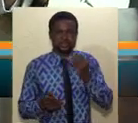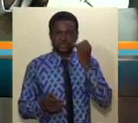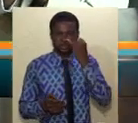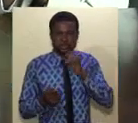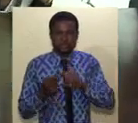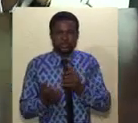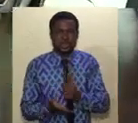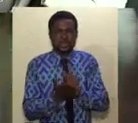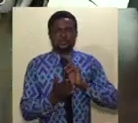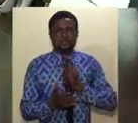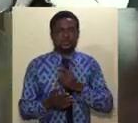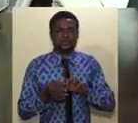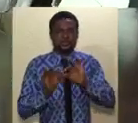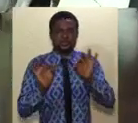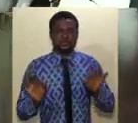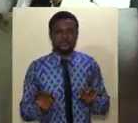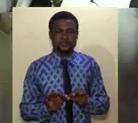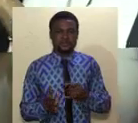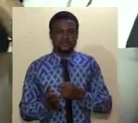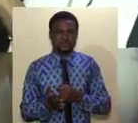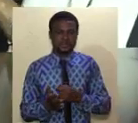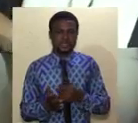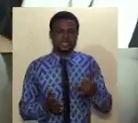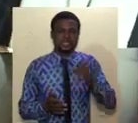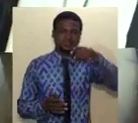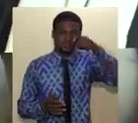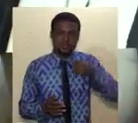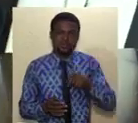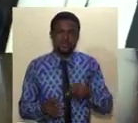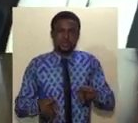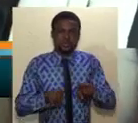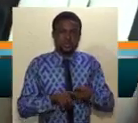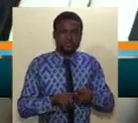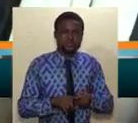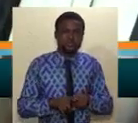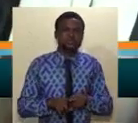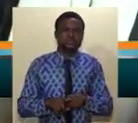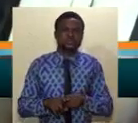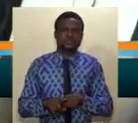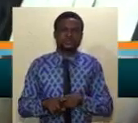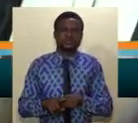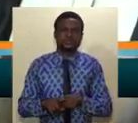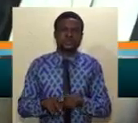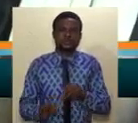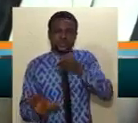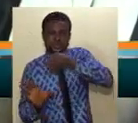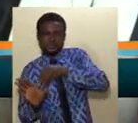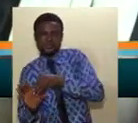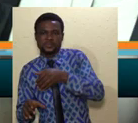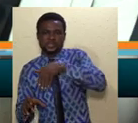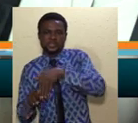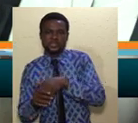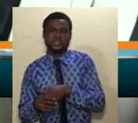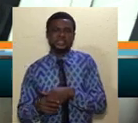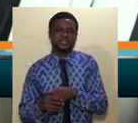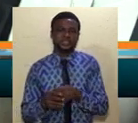them, you know, into maturity. But they have rights, and they must also participate in anything that concerns them. And